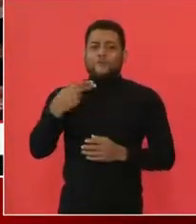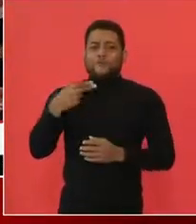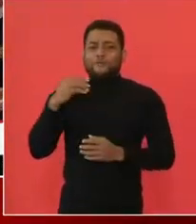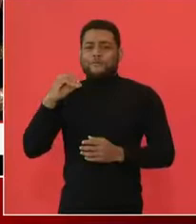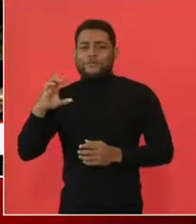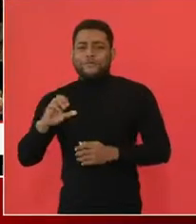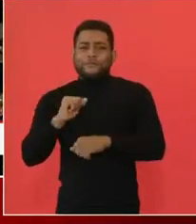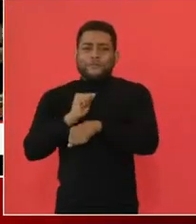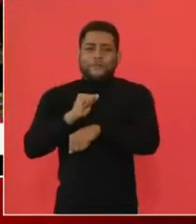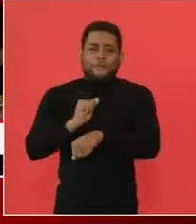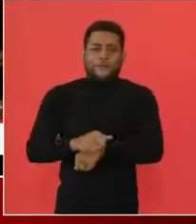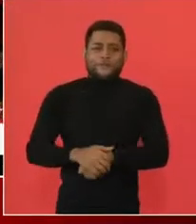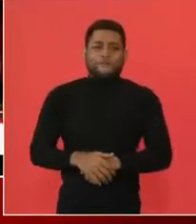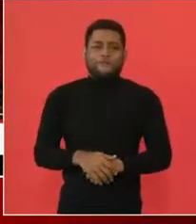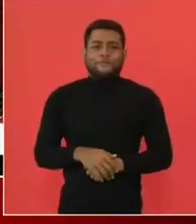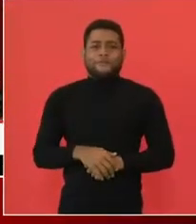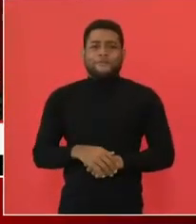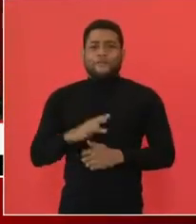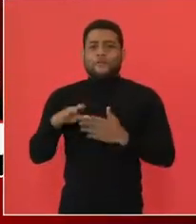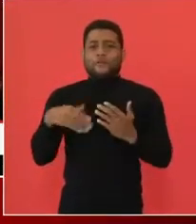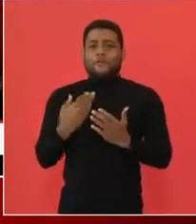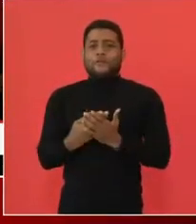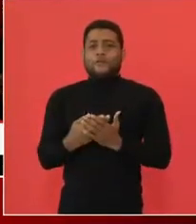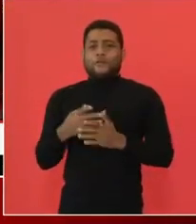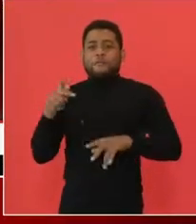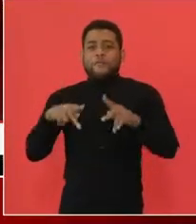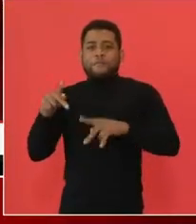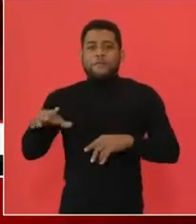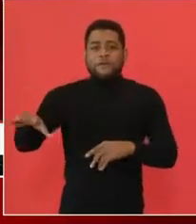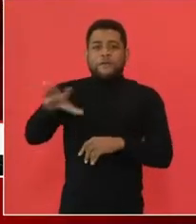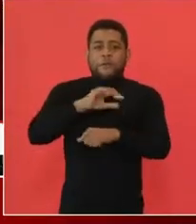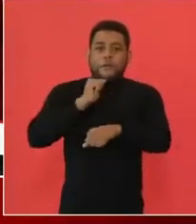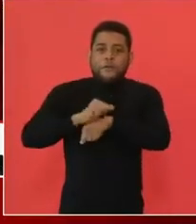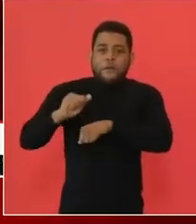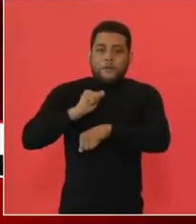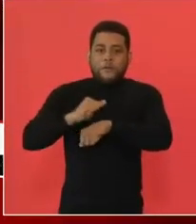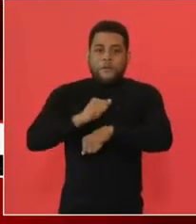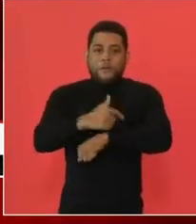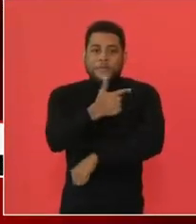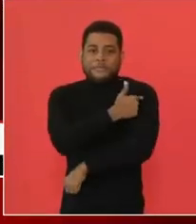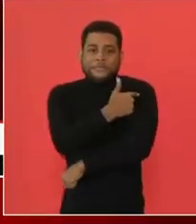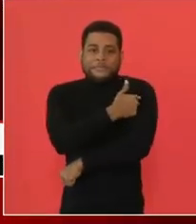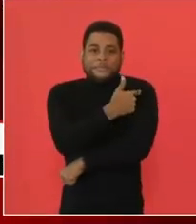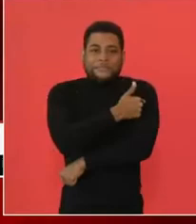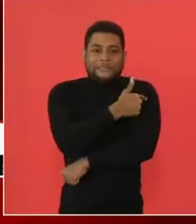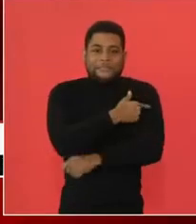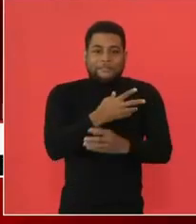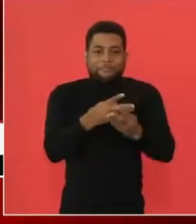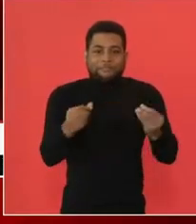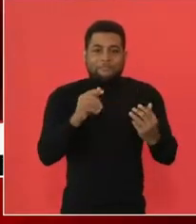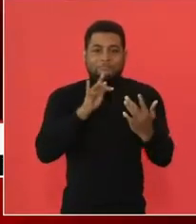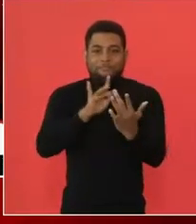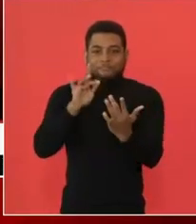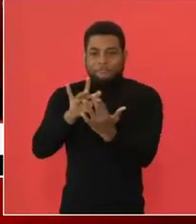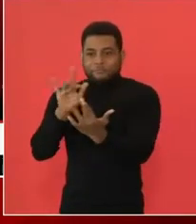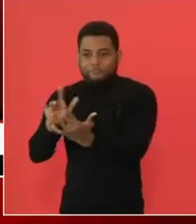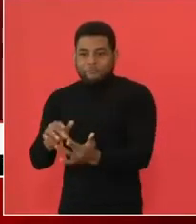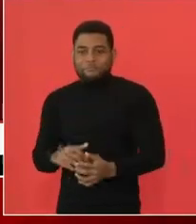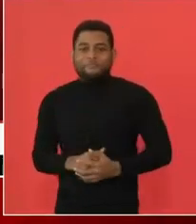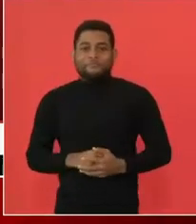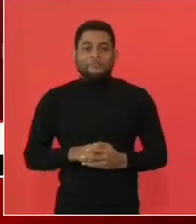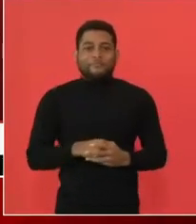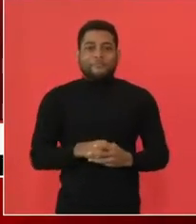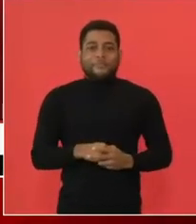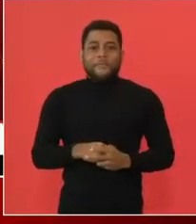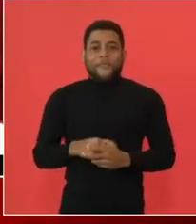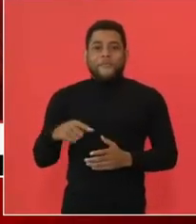public health officials at D.C. Health, our vaccine outreach teams, and everyone who has been spreading the word